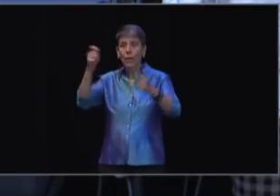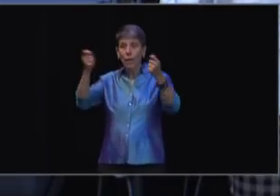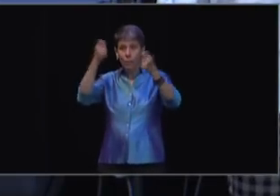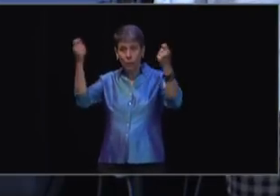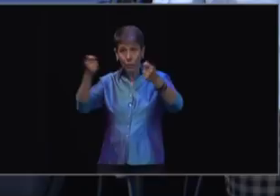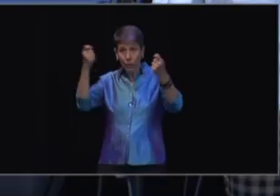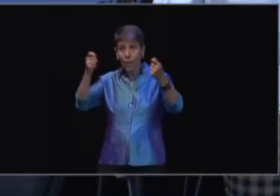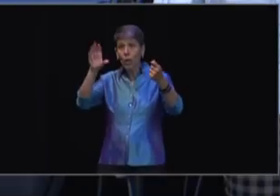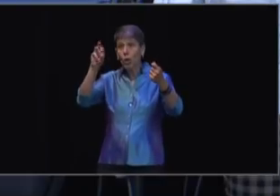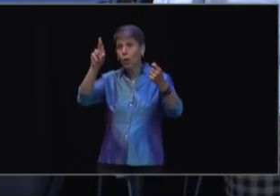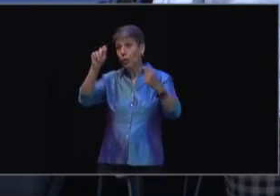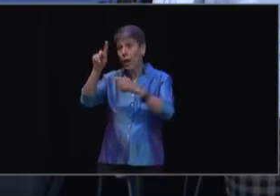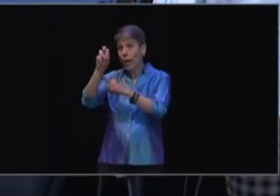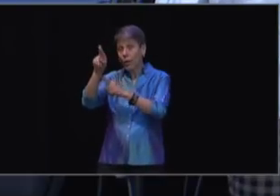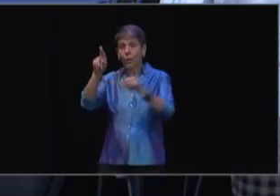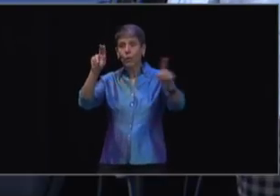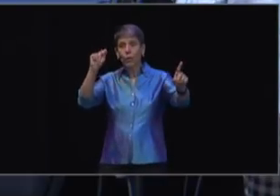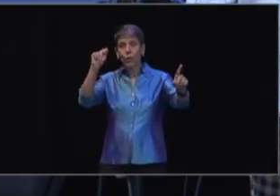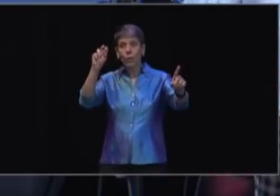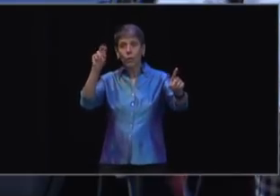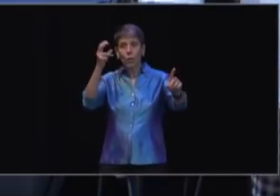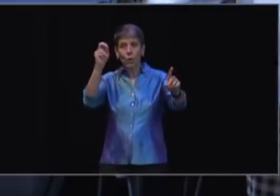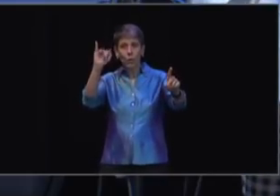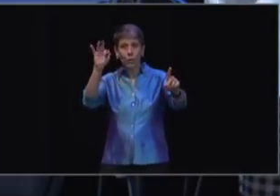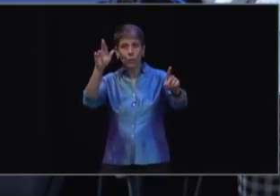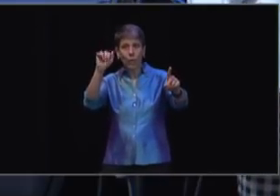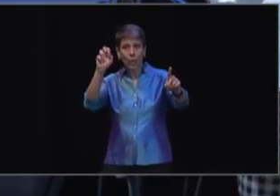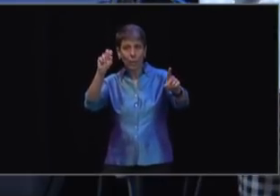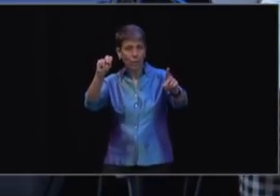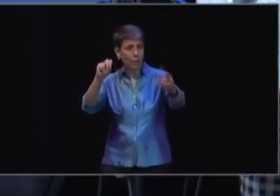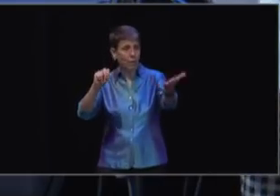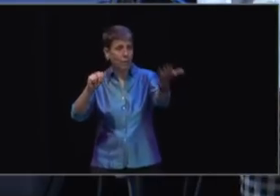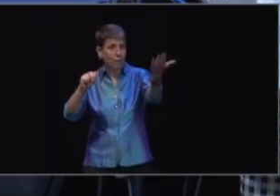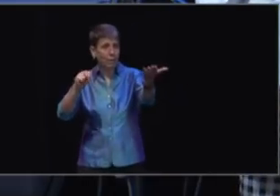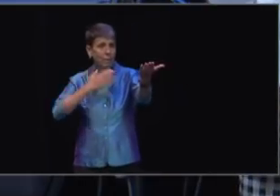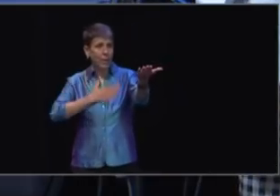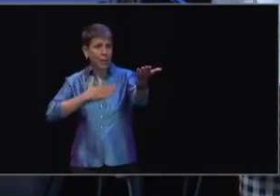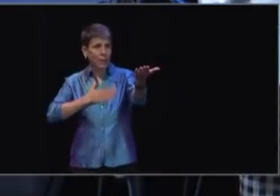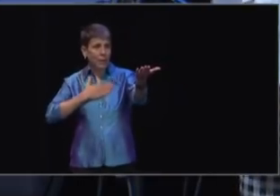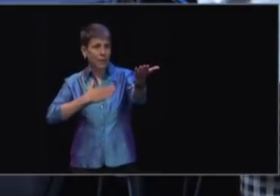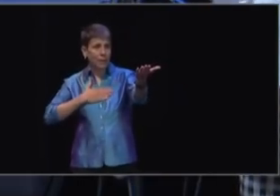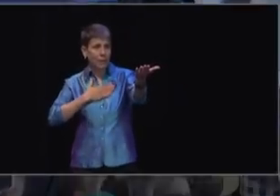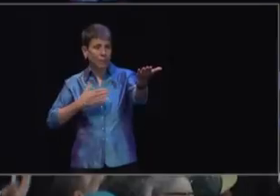Sister Fire Tribute, Toshi Regan. Will you just stand up one more time?